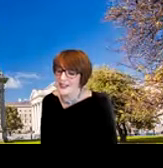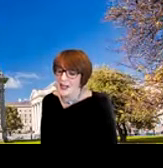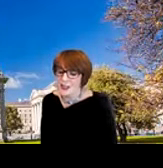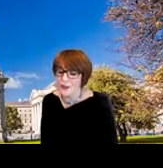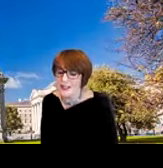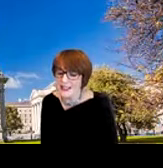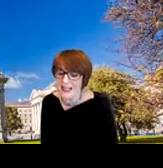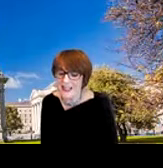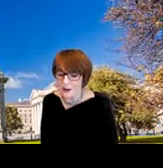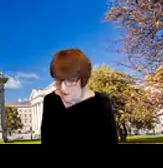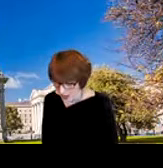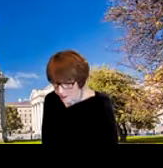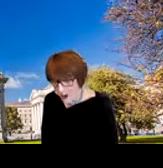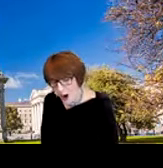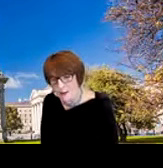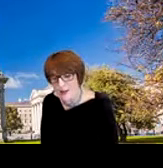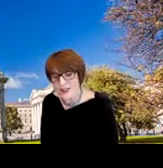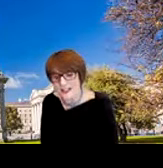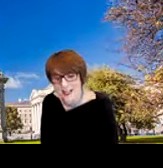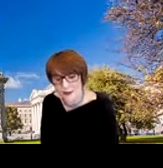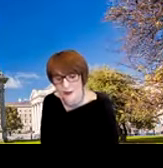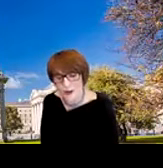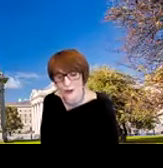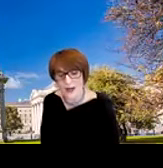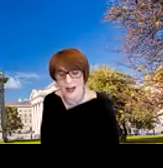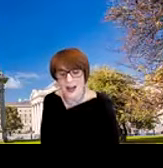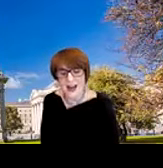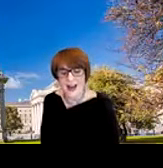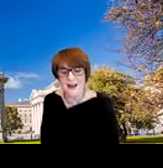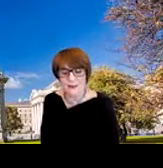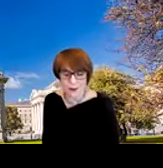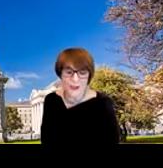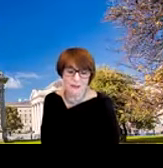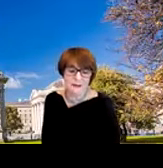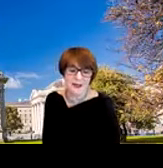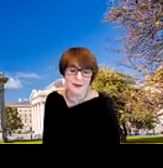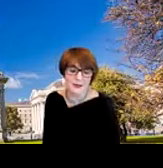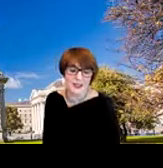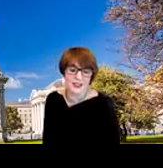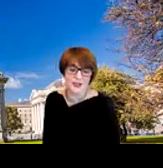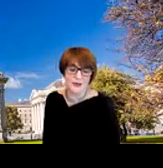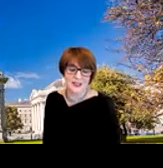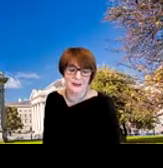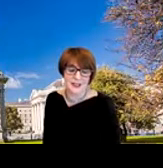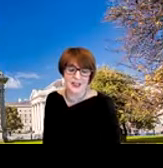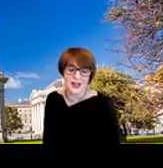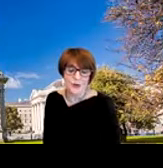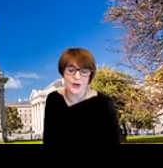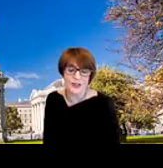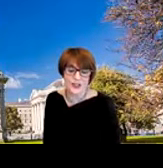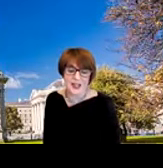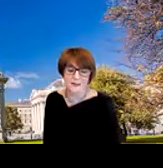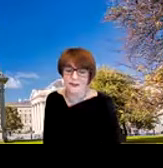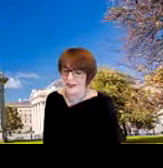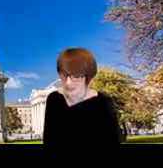vaccine. So there was this sense of empowerment and self-control reported by people with intellectual disability,